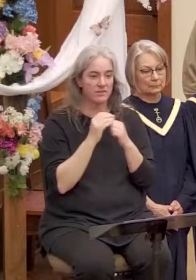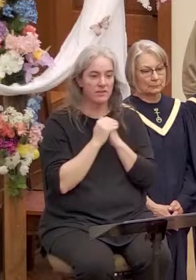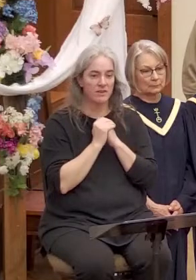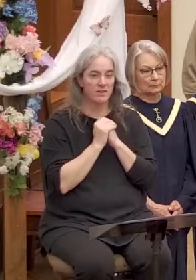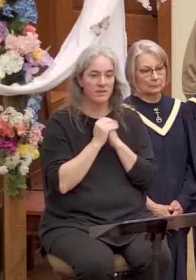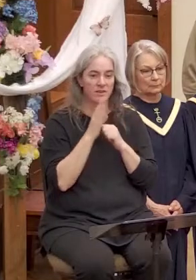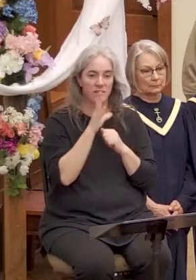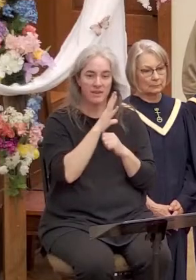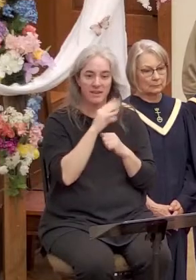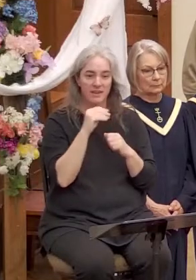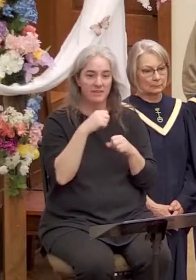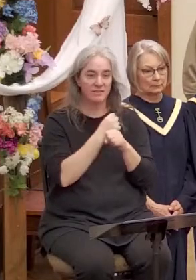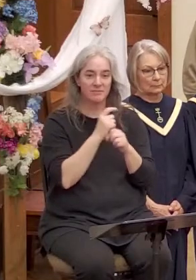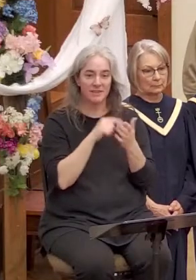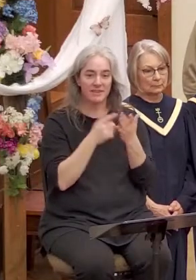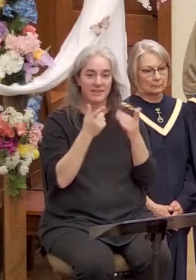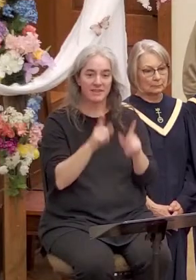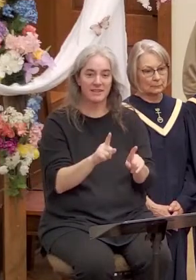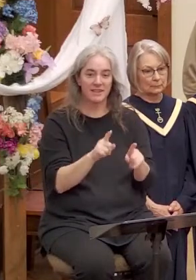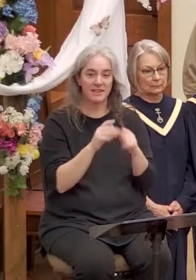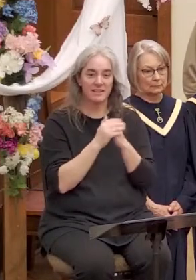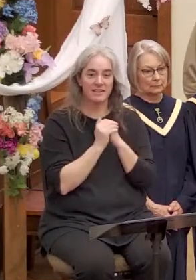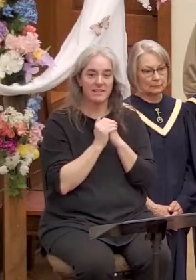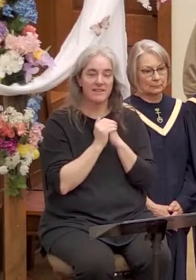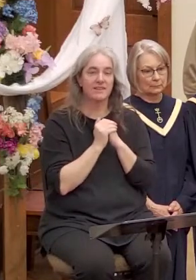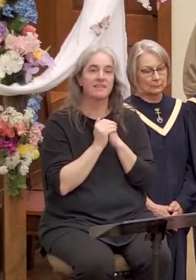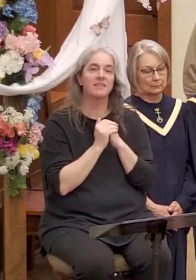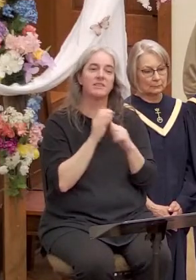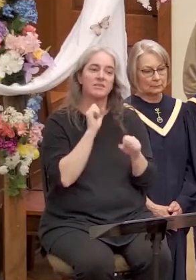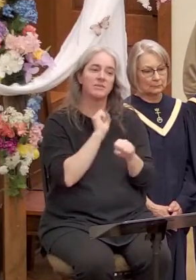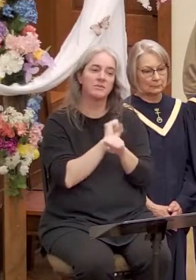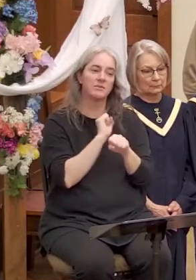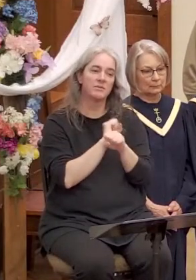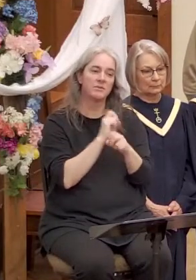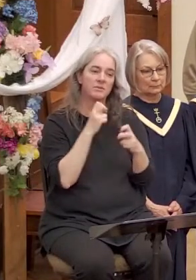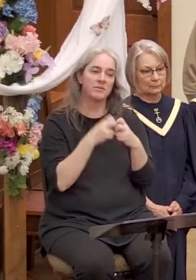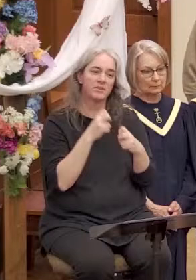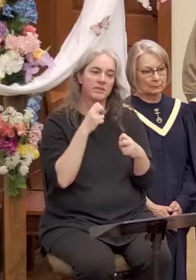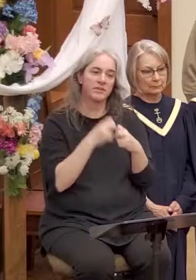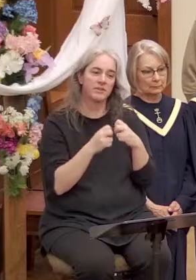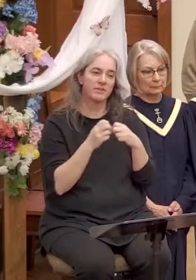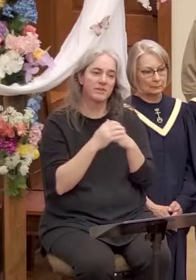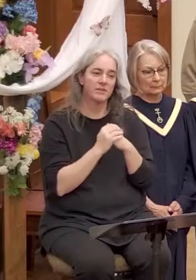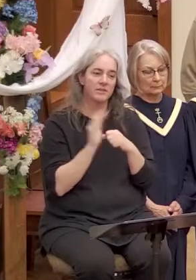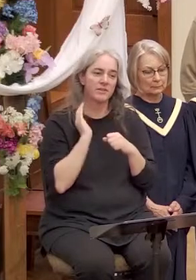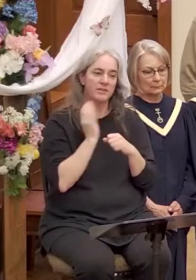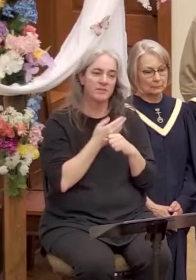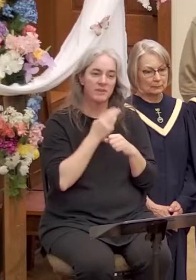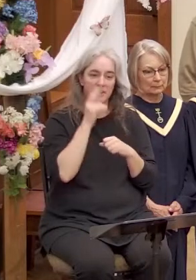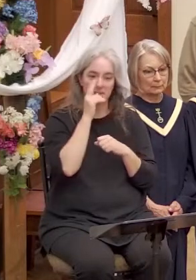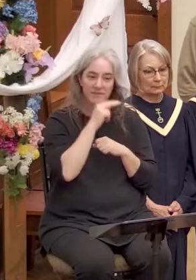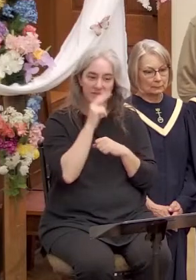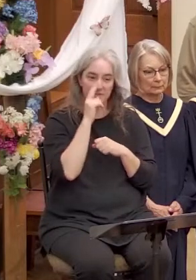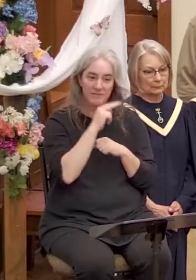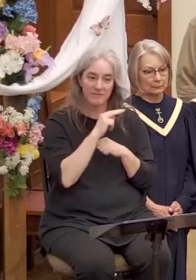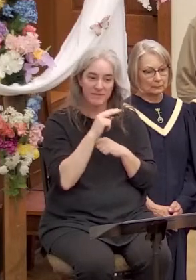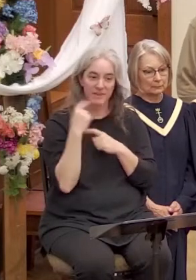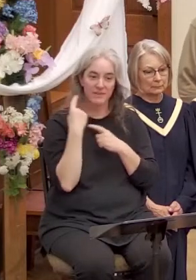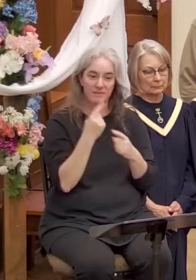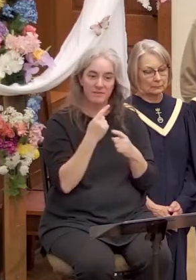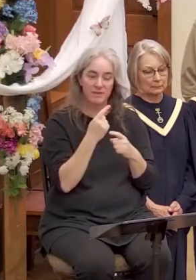and we're just going to make this happen. We're going to work hard. We're going to have some fun while we're working